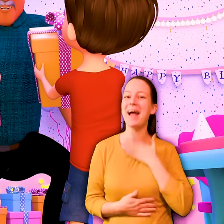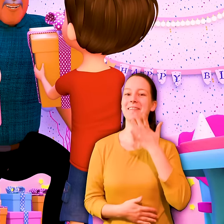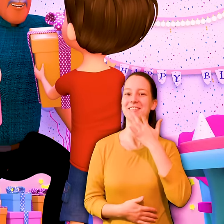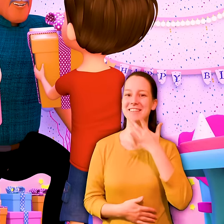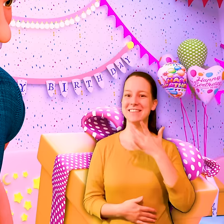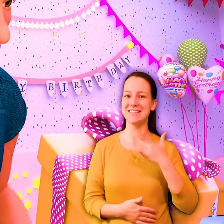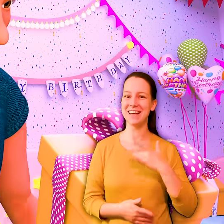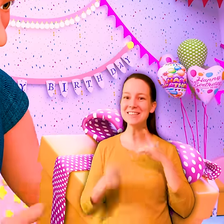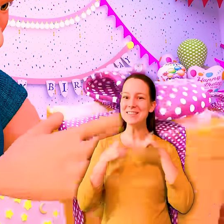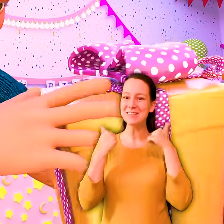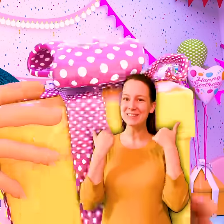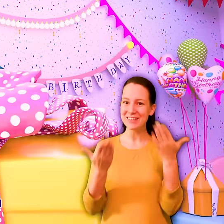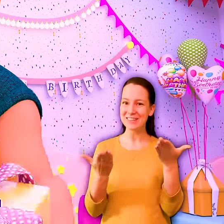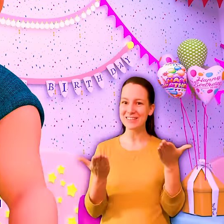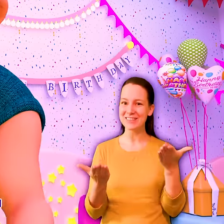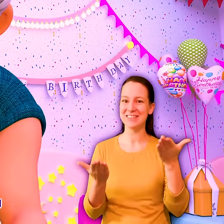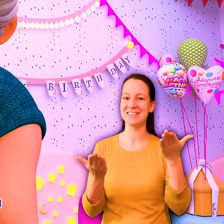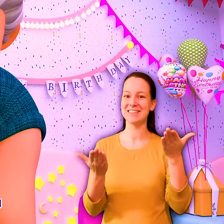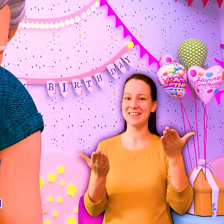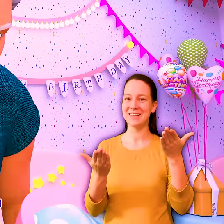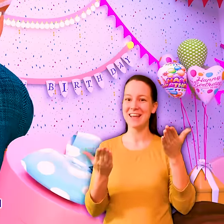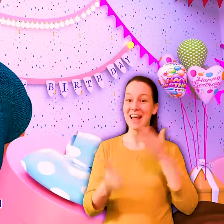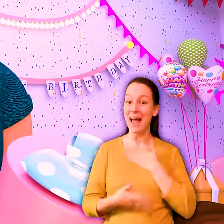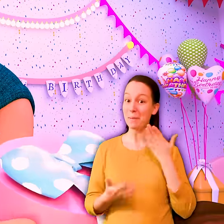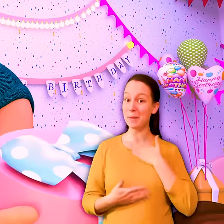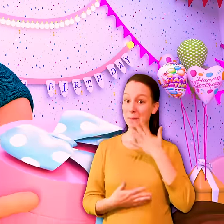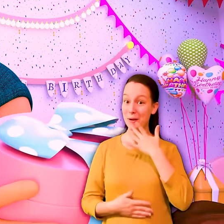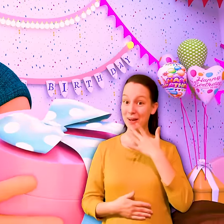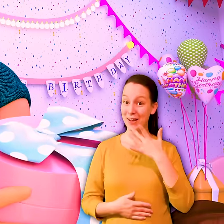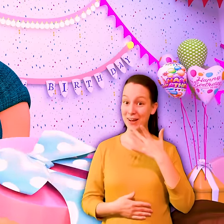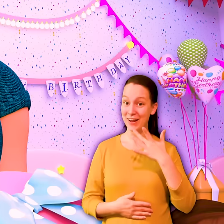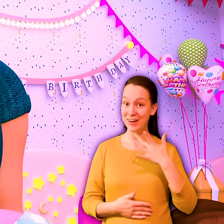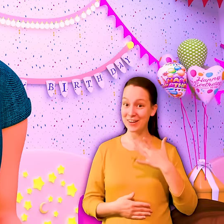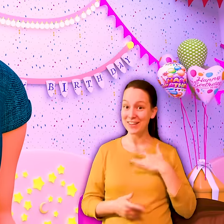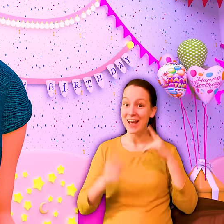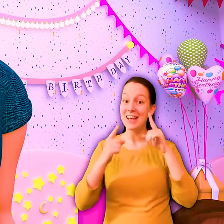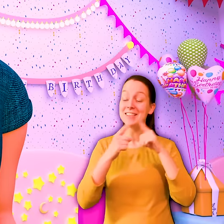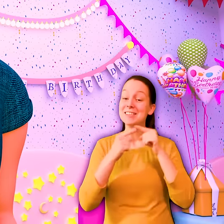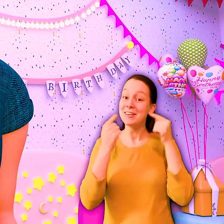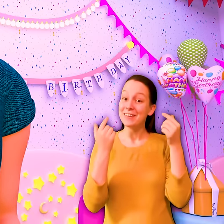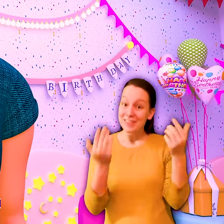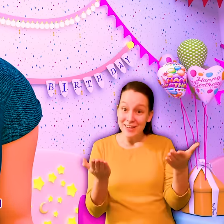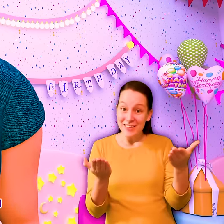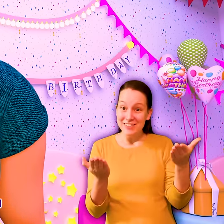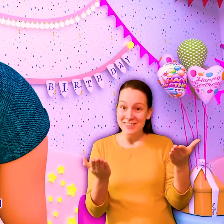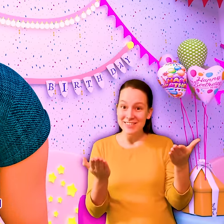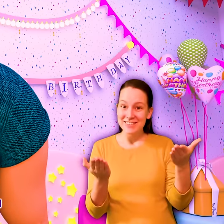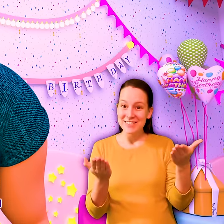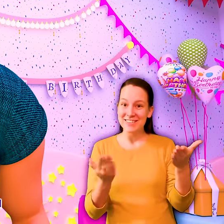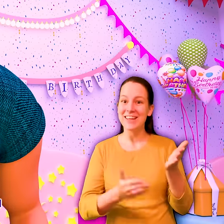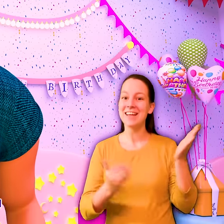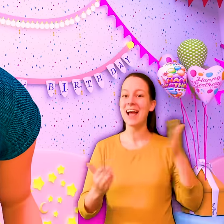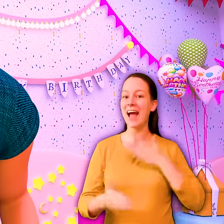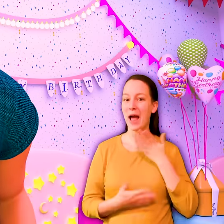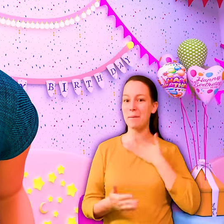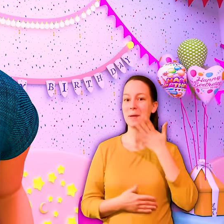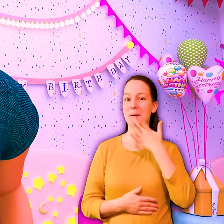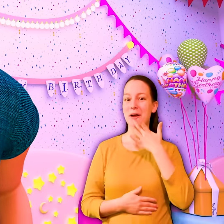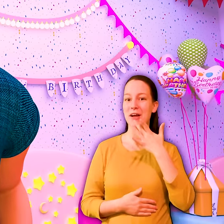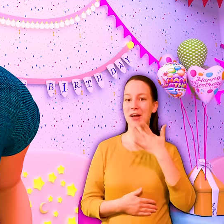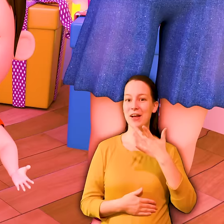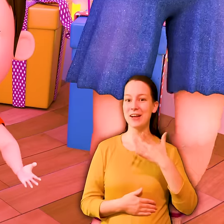happy birthday to you happy birthday to you